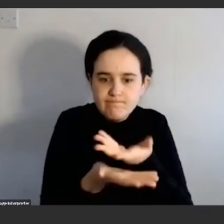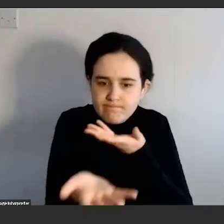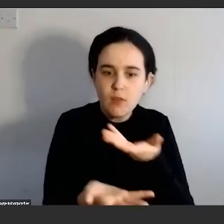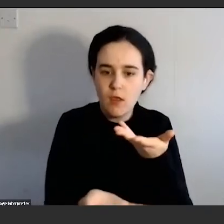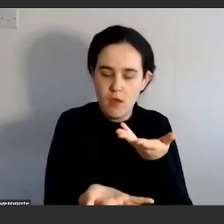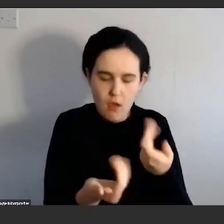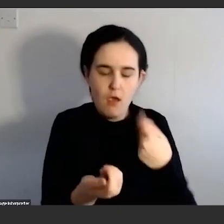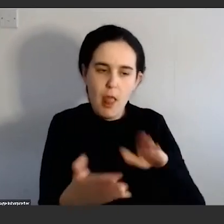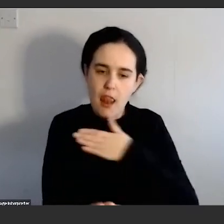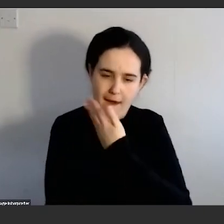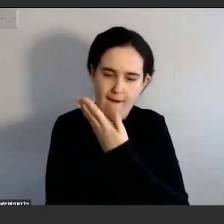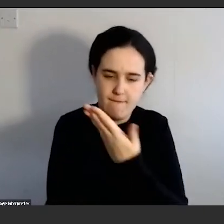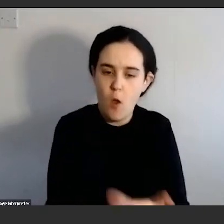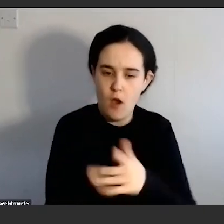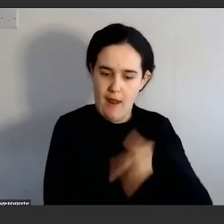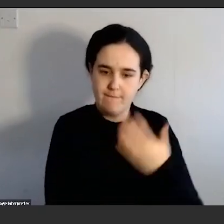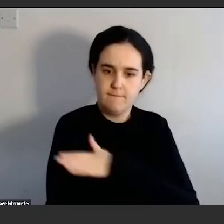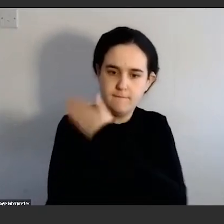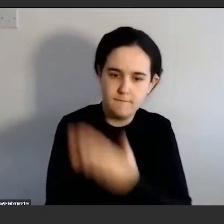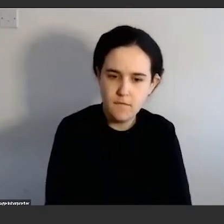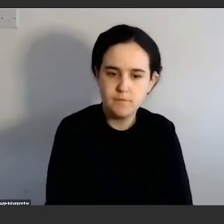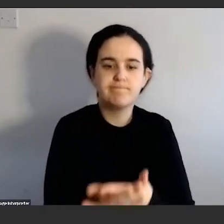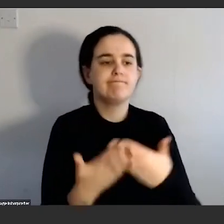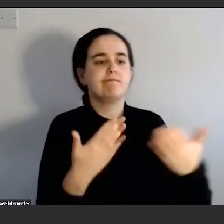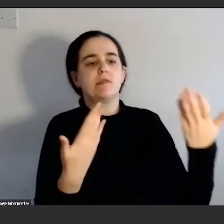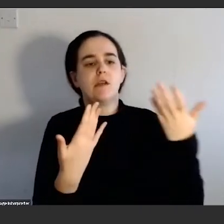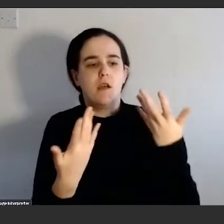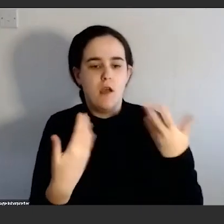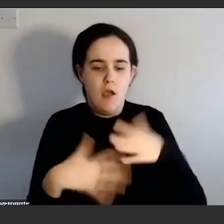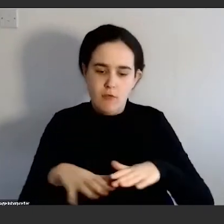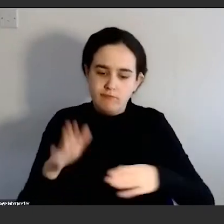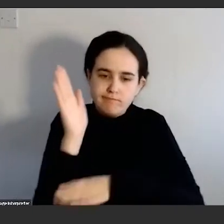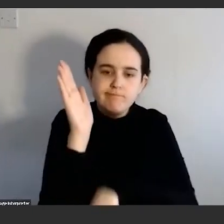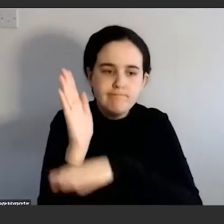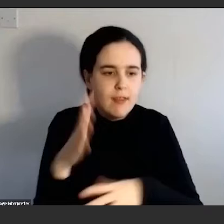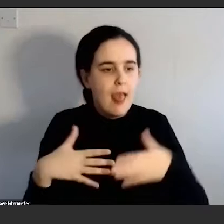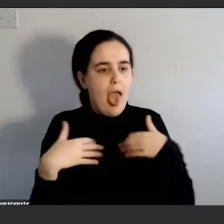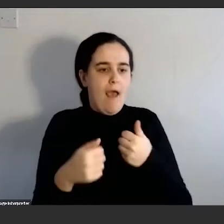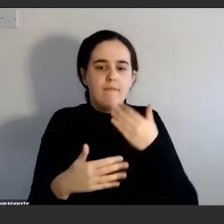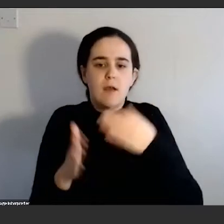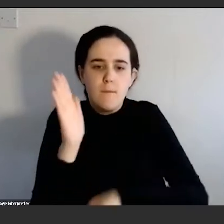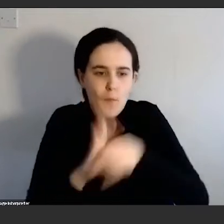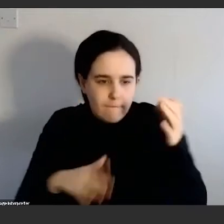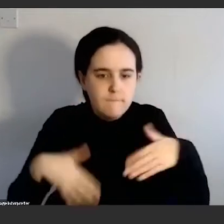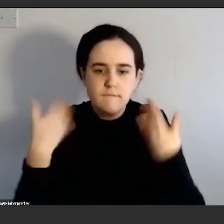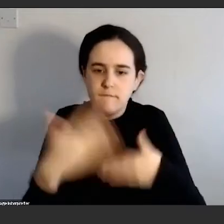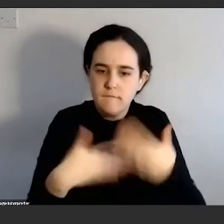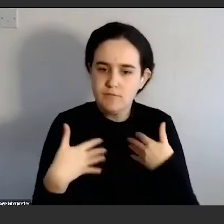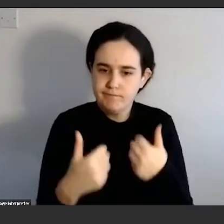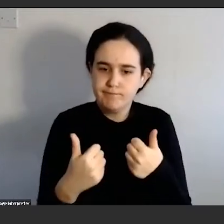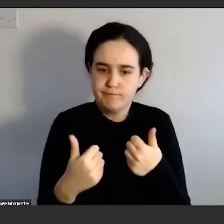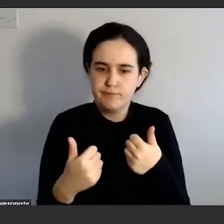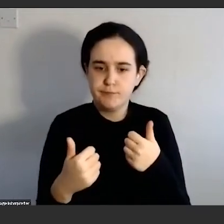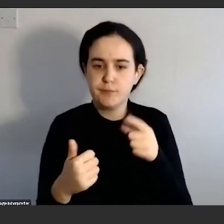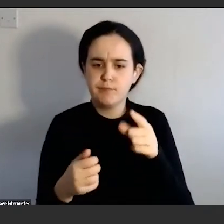have high priority within health systems. It's not curing, it's enabling you to live better with the condition. And so maybe it's